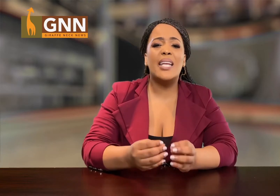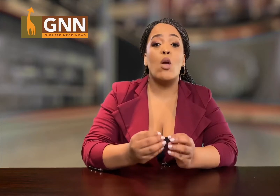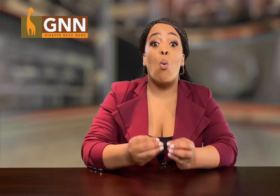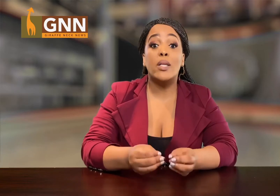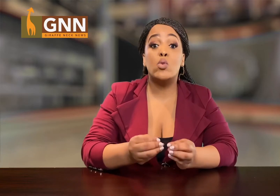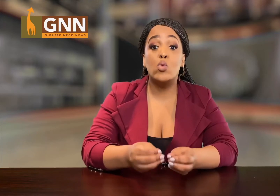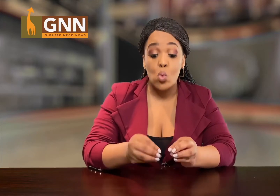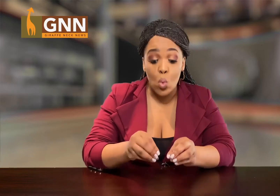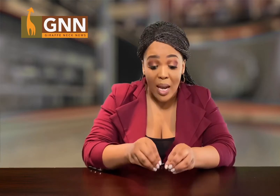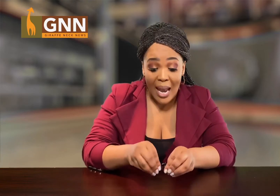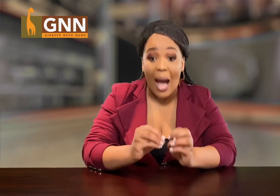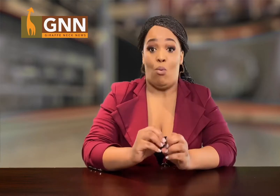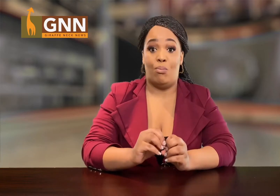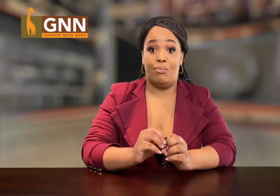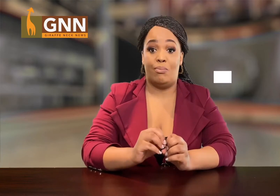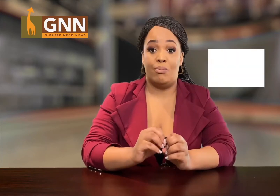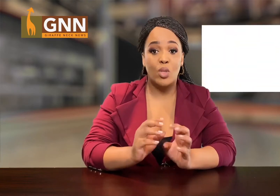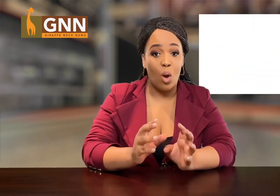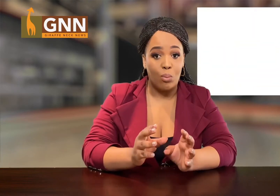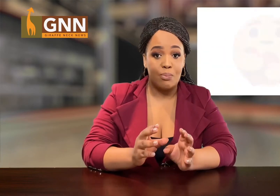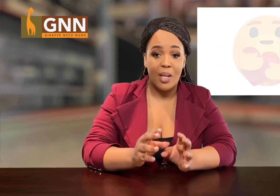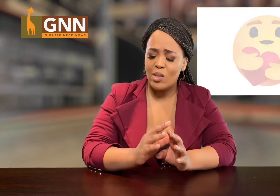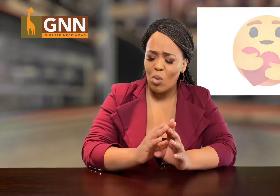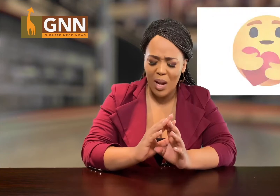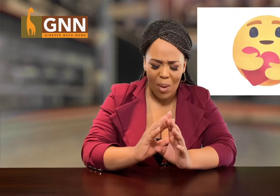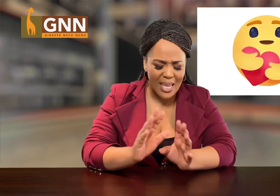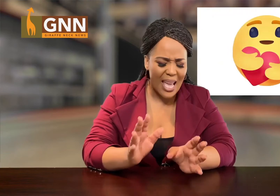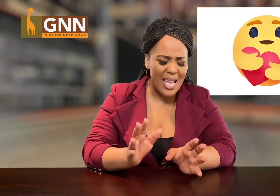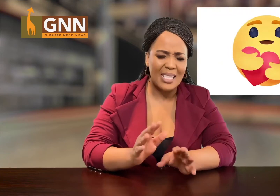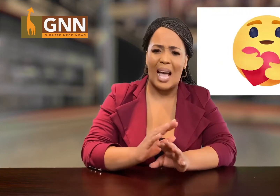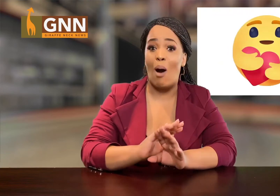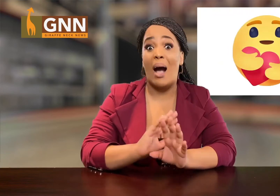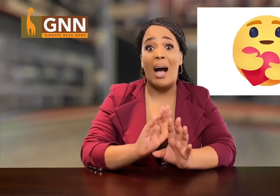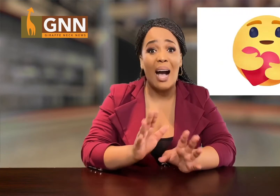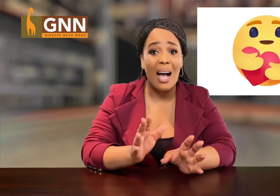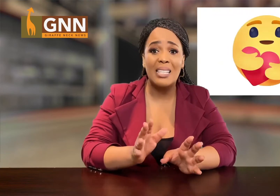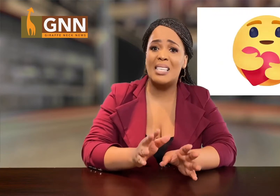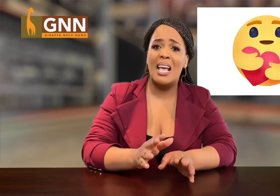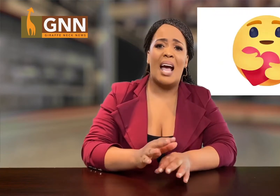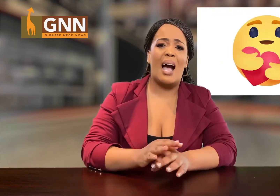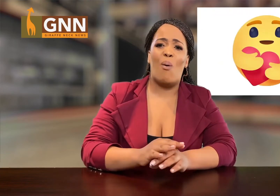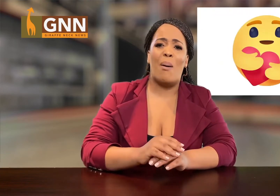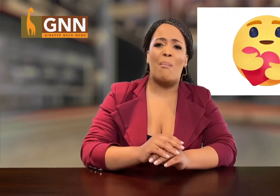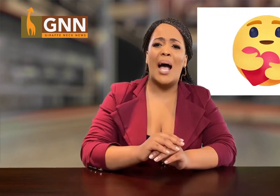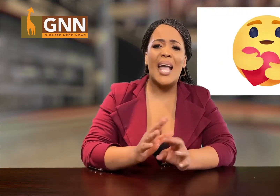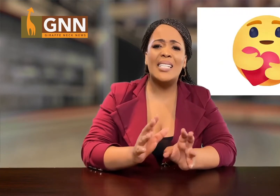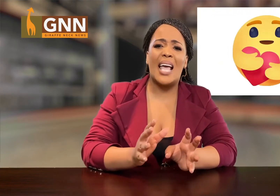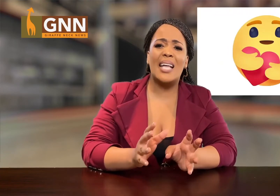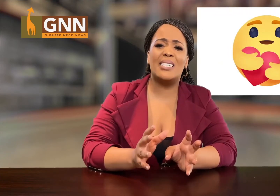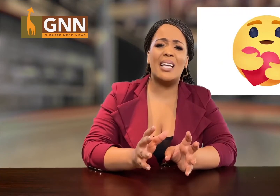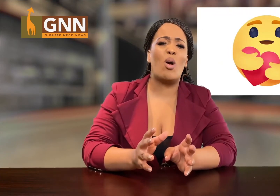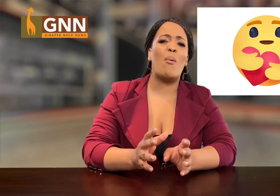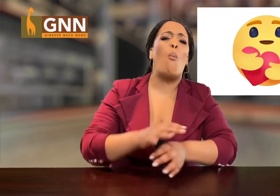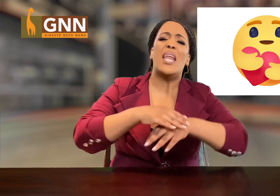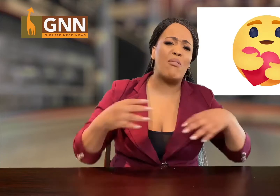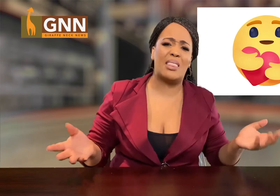about deciding what to do now. So let's open our ears, our hearts, our minds,